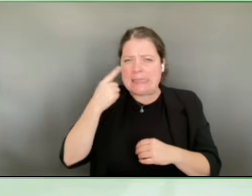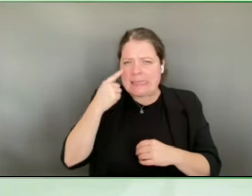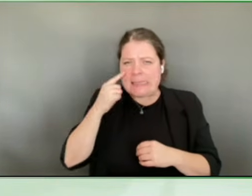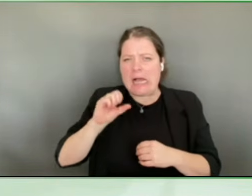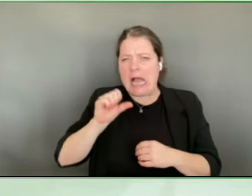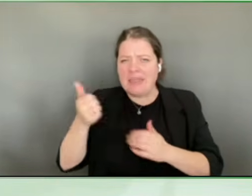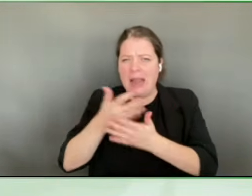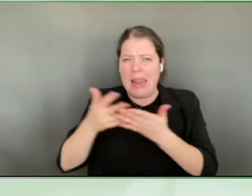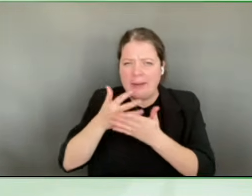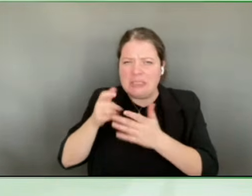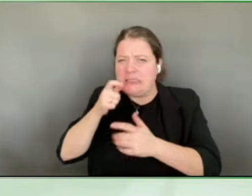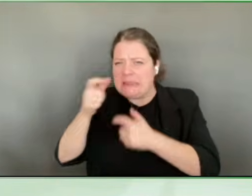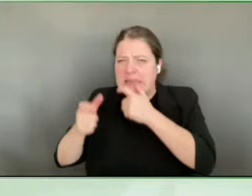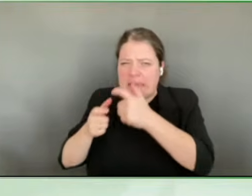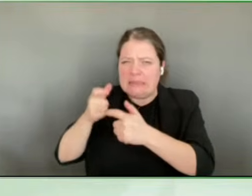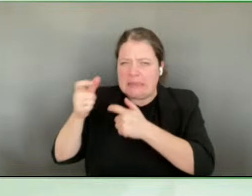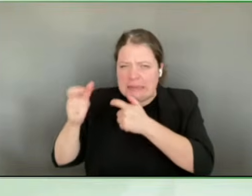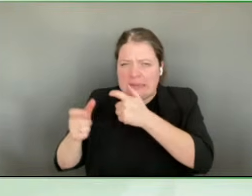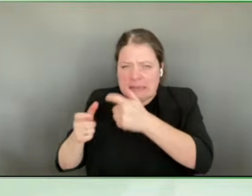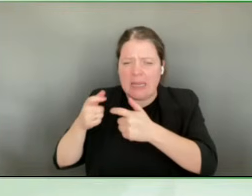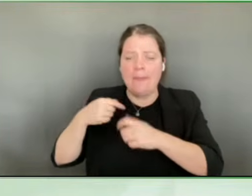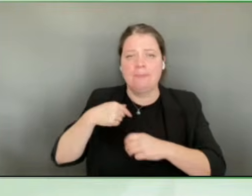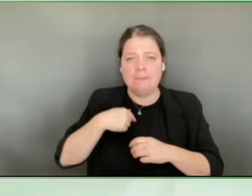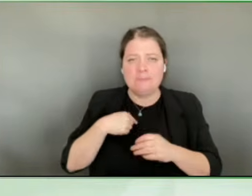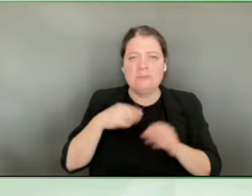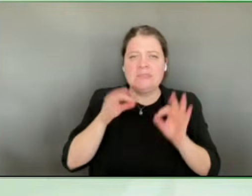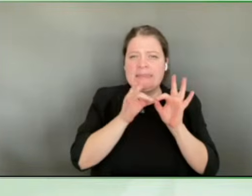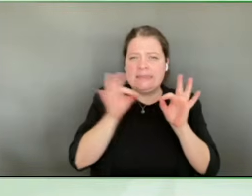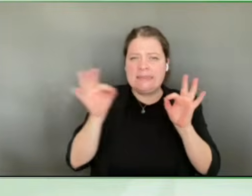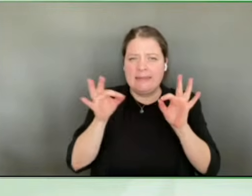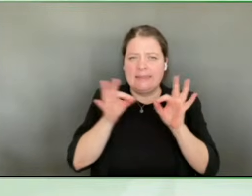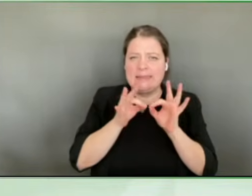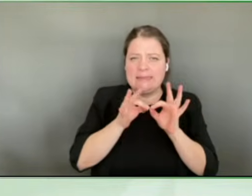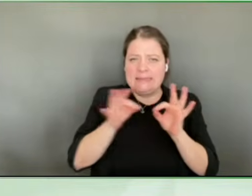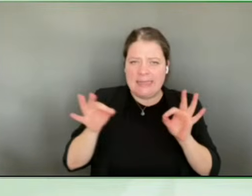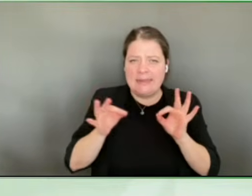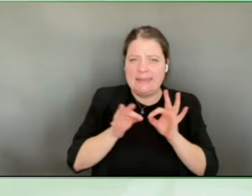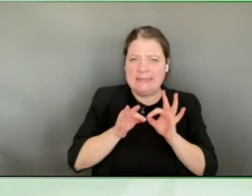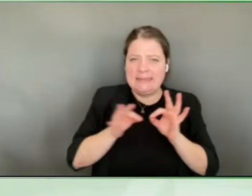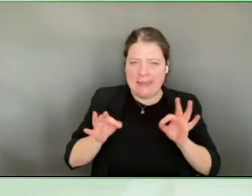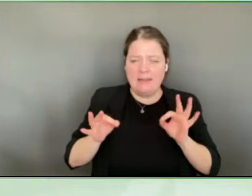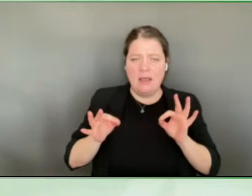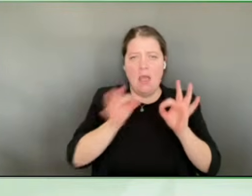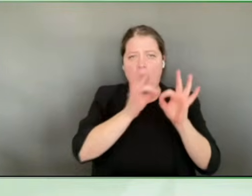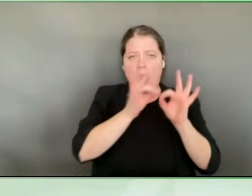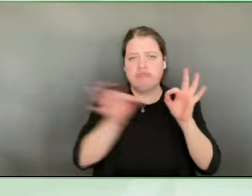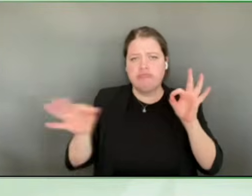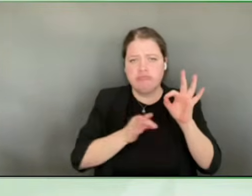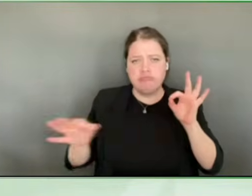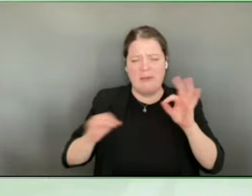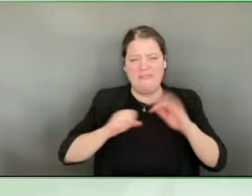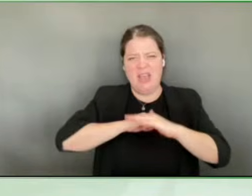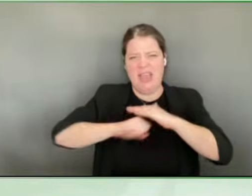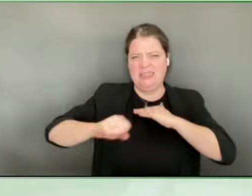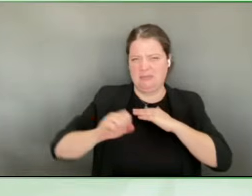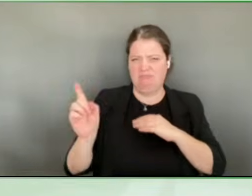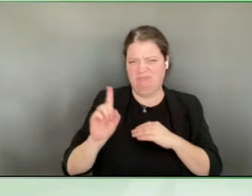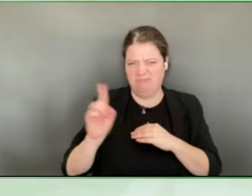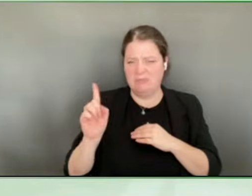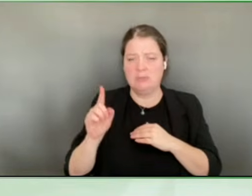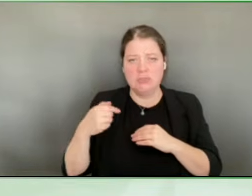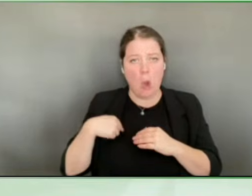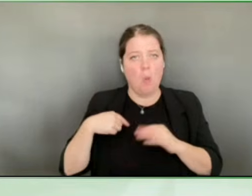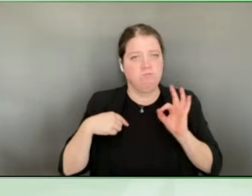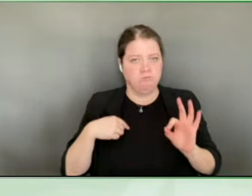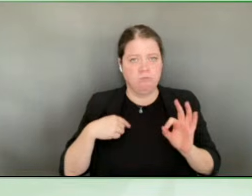listen to somebody speaking in small words relatively slowly too. So that works for everyone. Yeah,